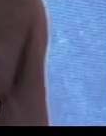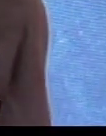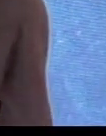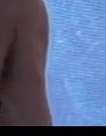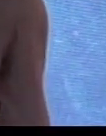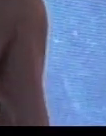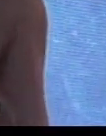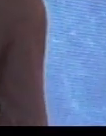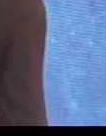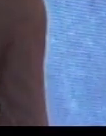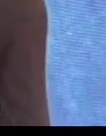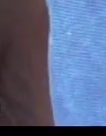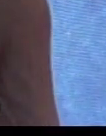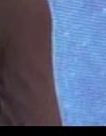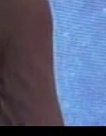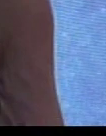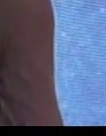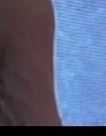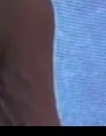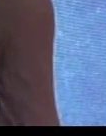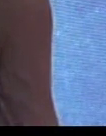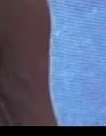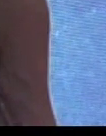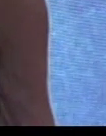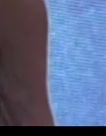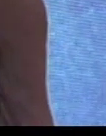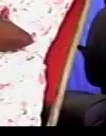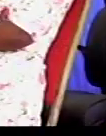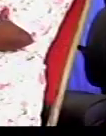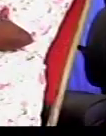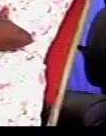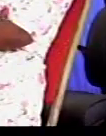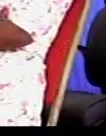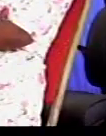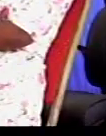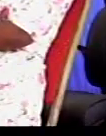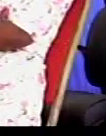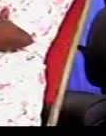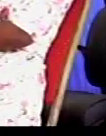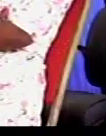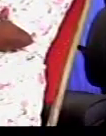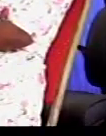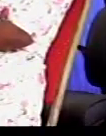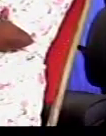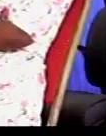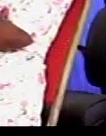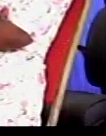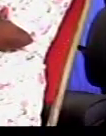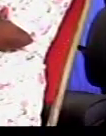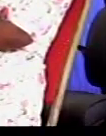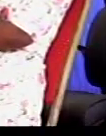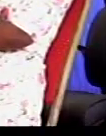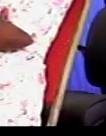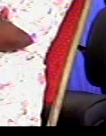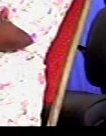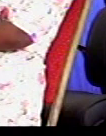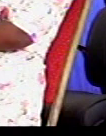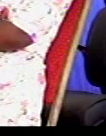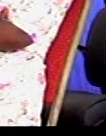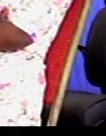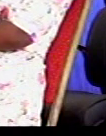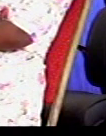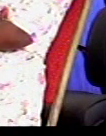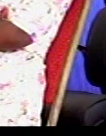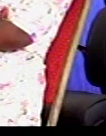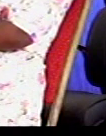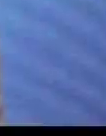engineering, you have become an engineer? What does it take to be an engineer? Amen. All right, thank you very much. I will respond to this because I'm also